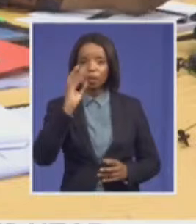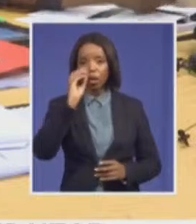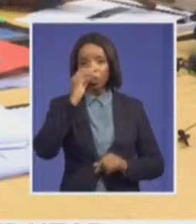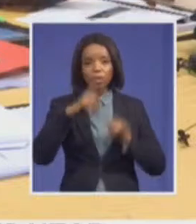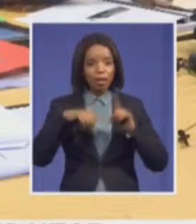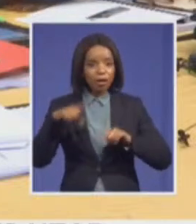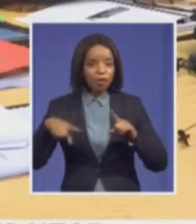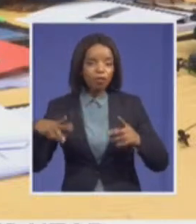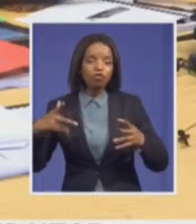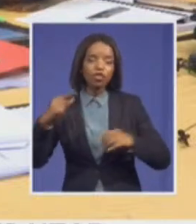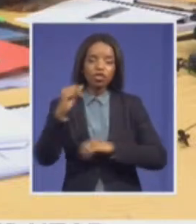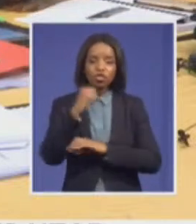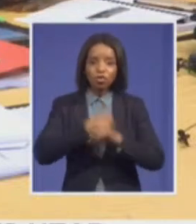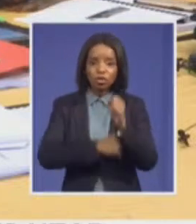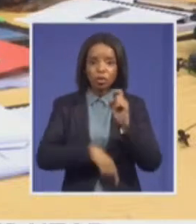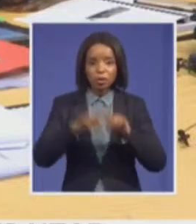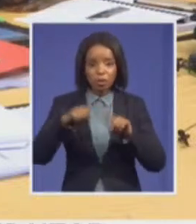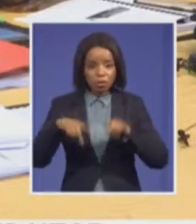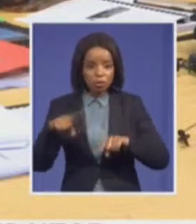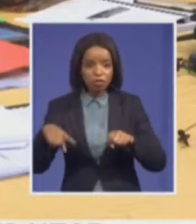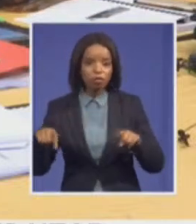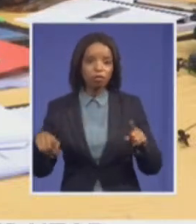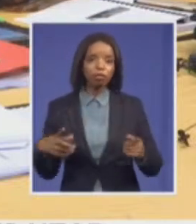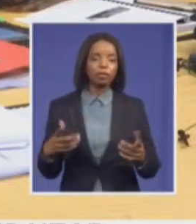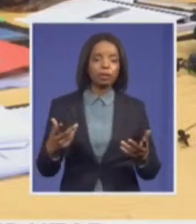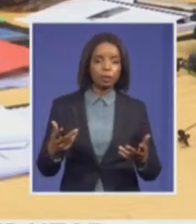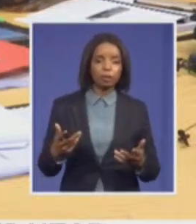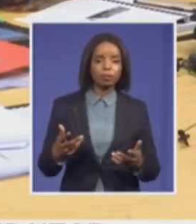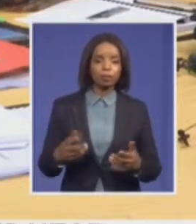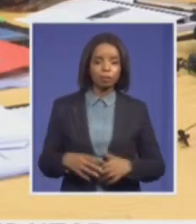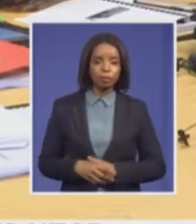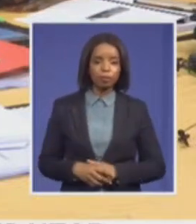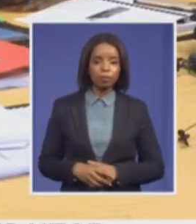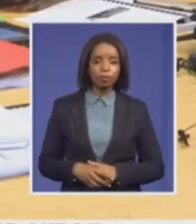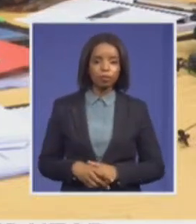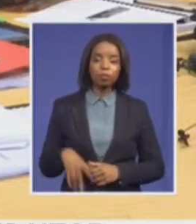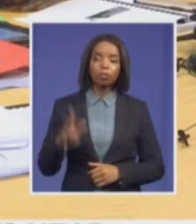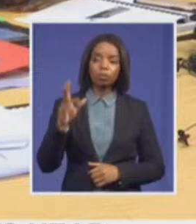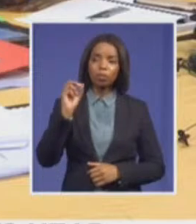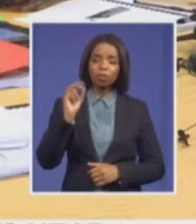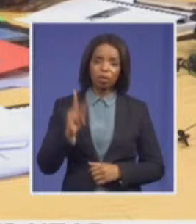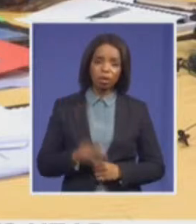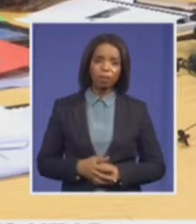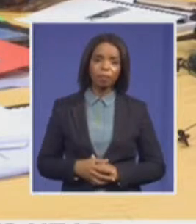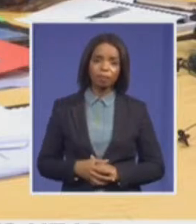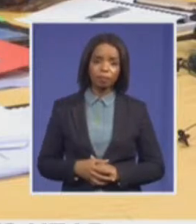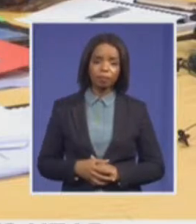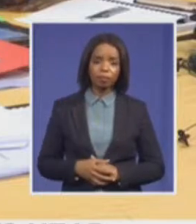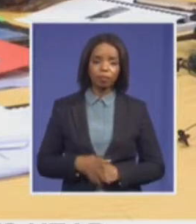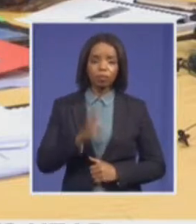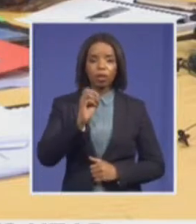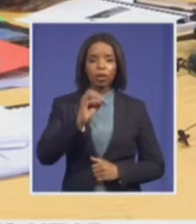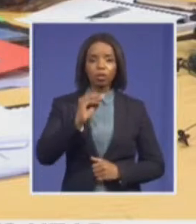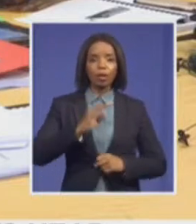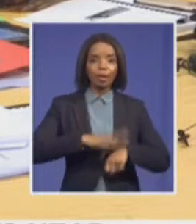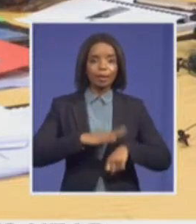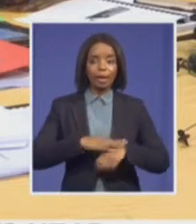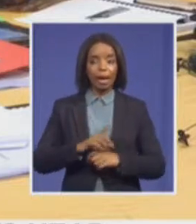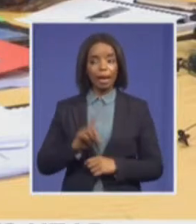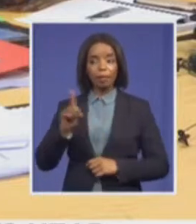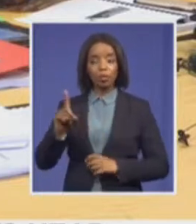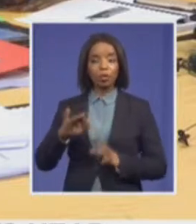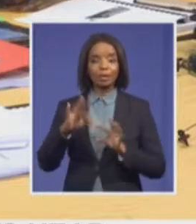structure obtains. Okay, understood. And then tell me, just to simplify it, are you aware that news division will send the